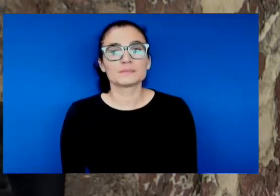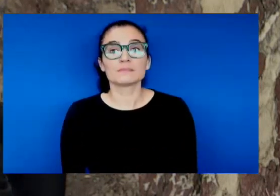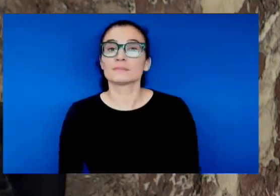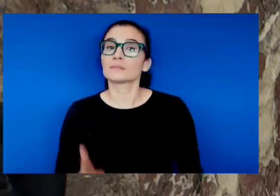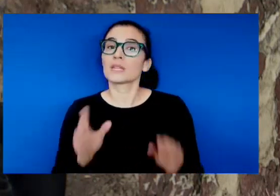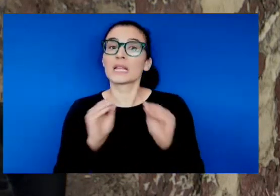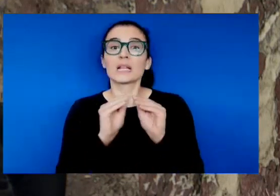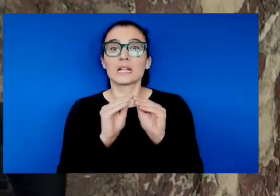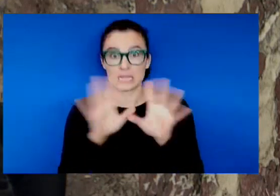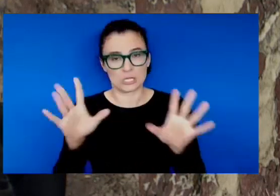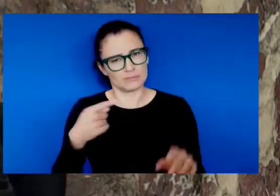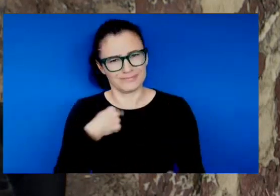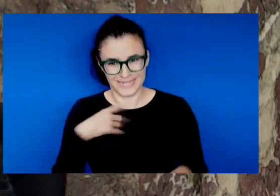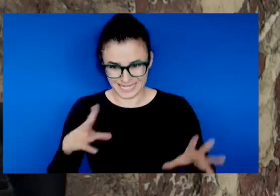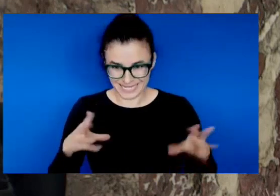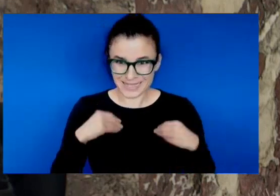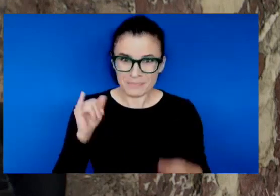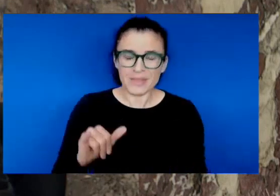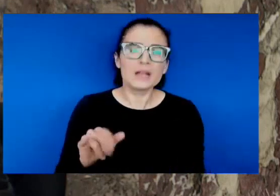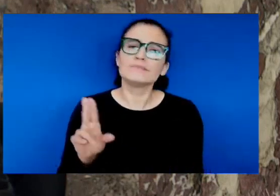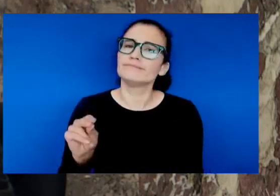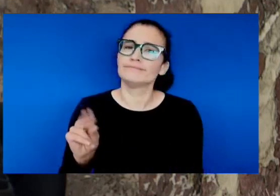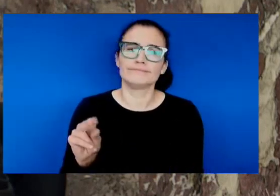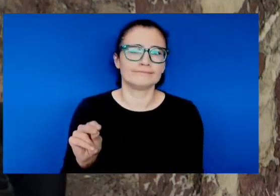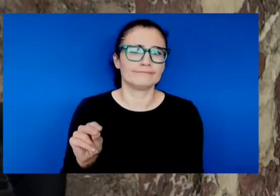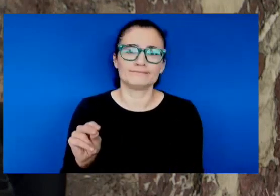case. But I would say, Honourable Speaker,